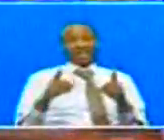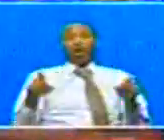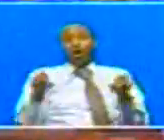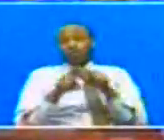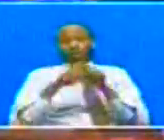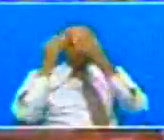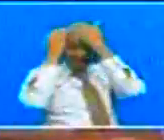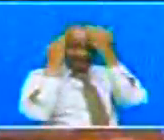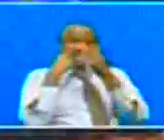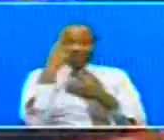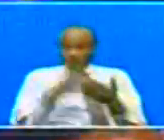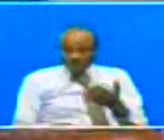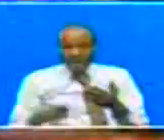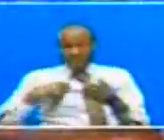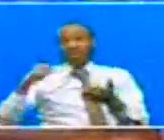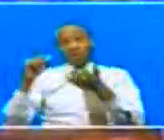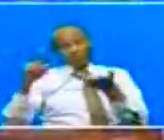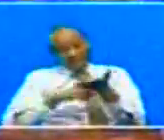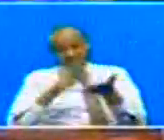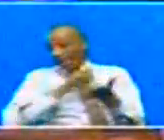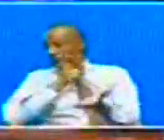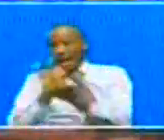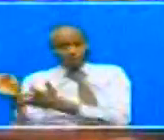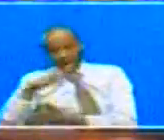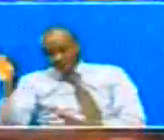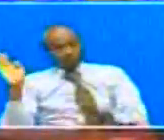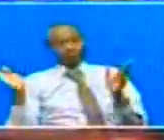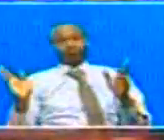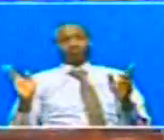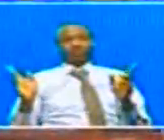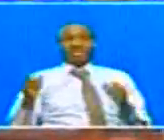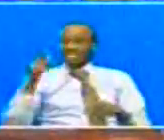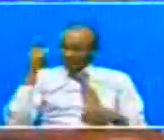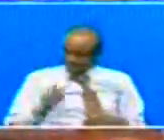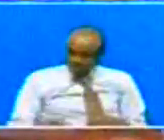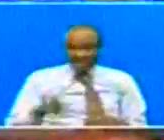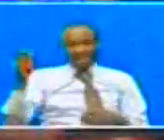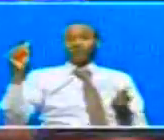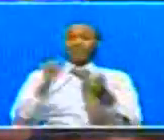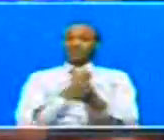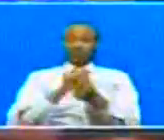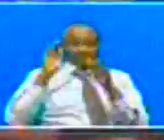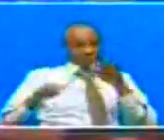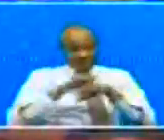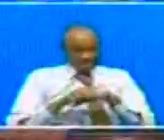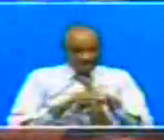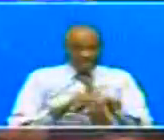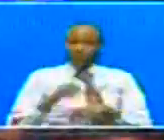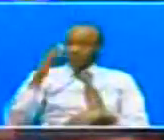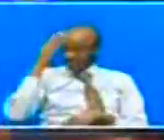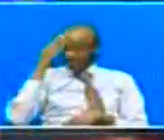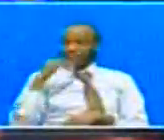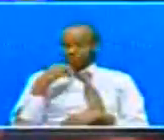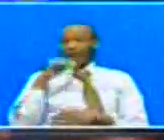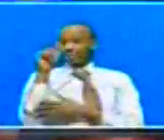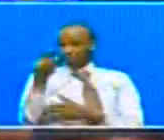said, I'm not going to throw the white man out. After 27 years of detention, he said, no, it will destroy South Africa. Do you know, and I want to ask